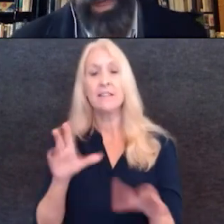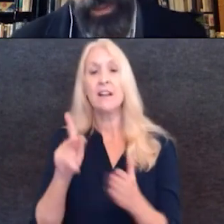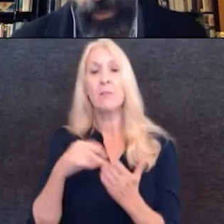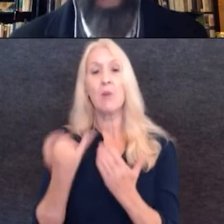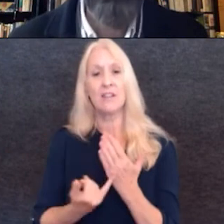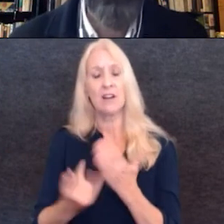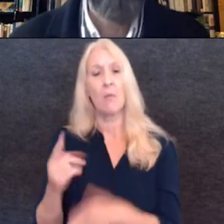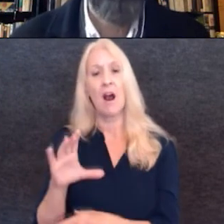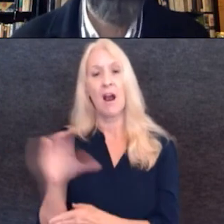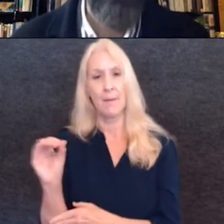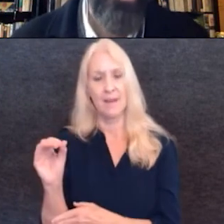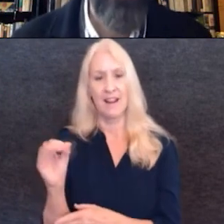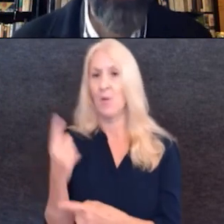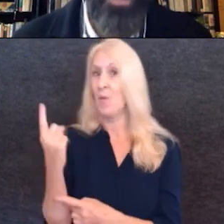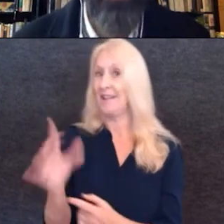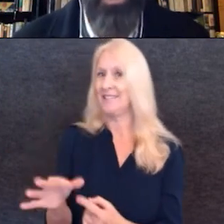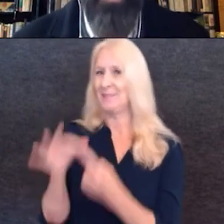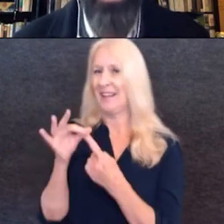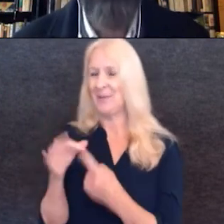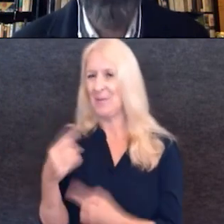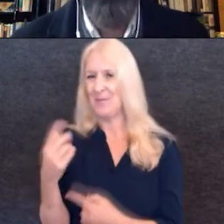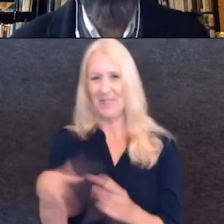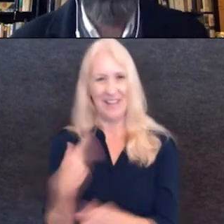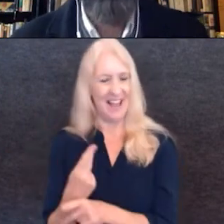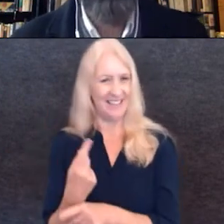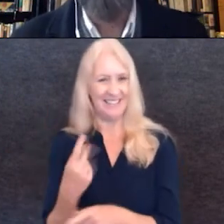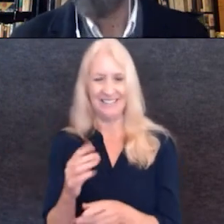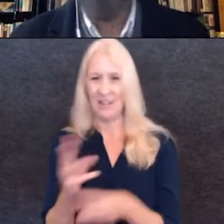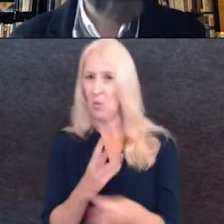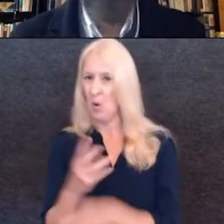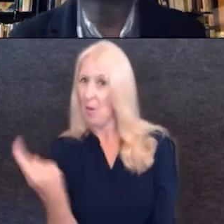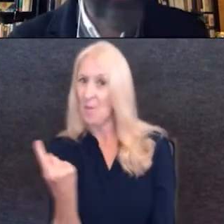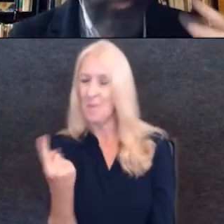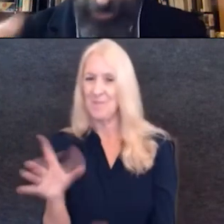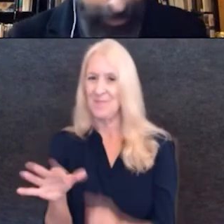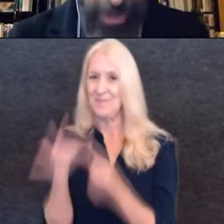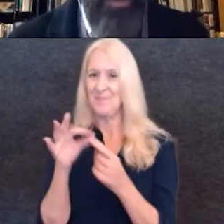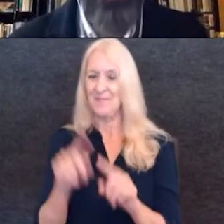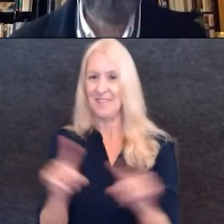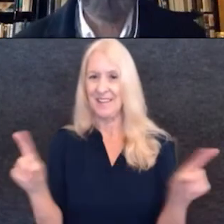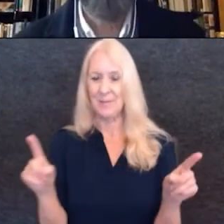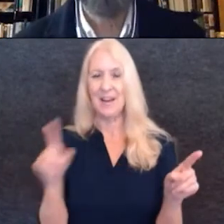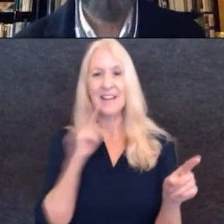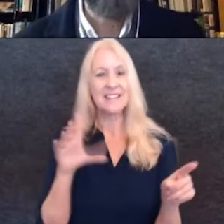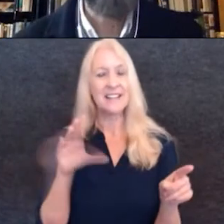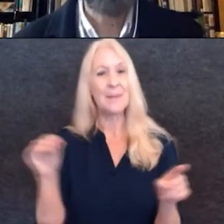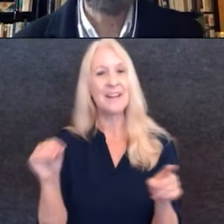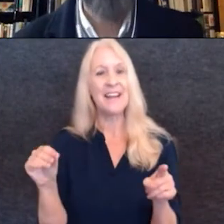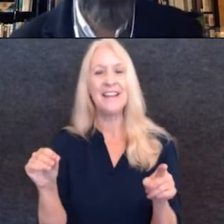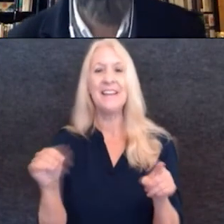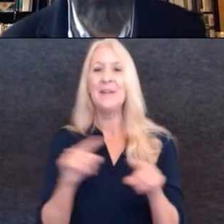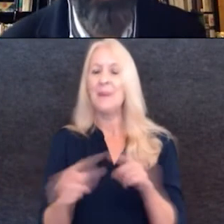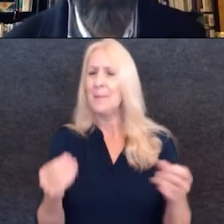It was one of a kind in the world, an innovation strategy company. And because multiple things, I end